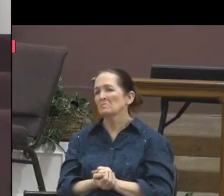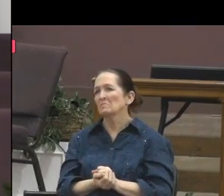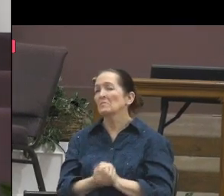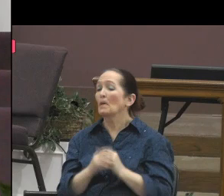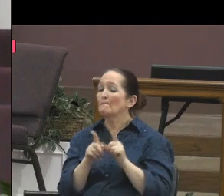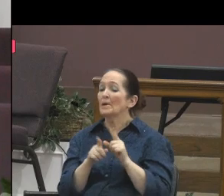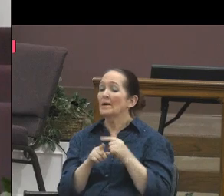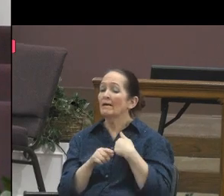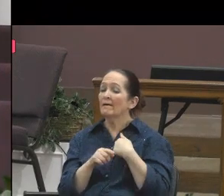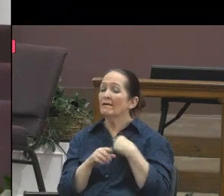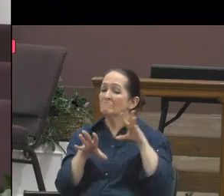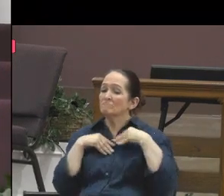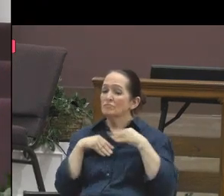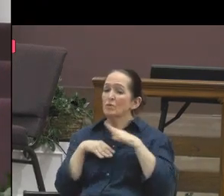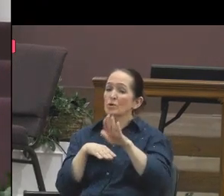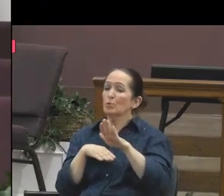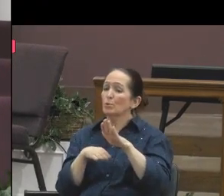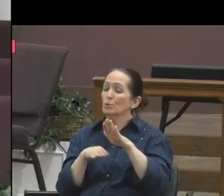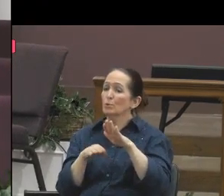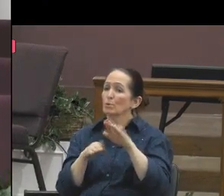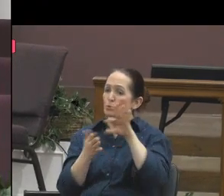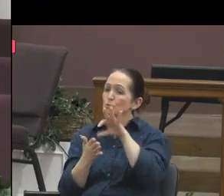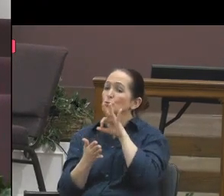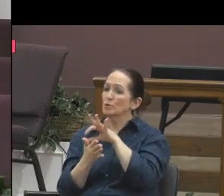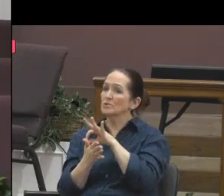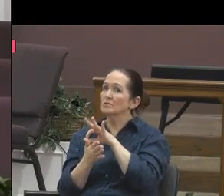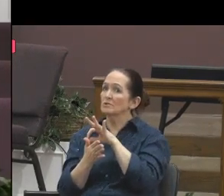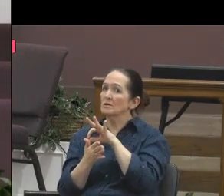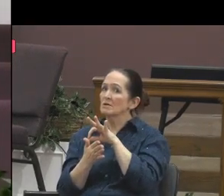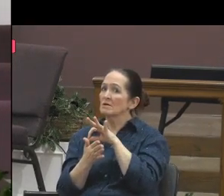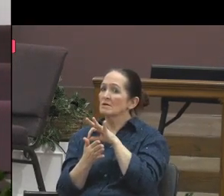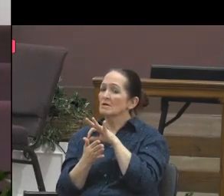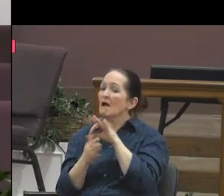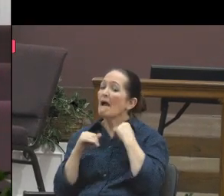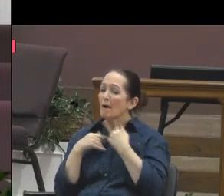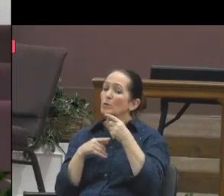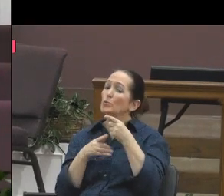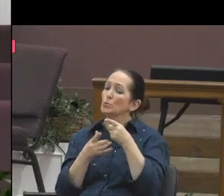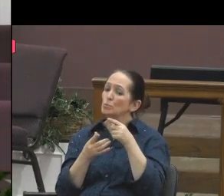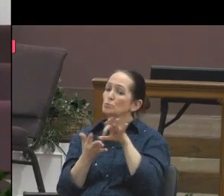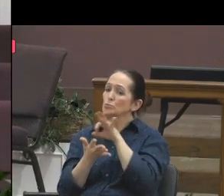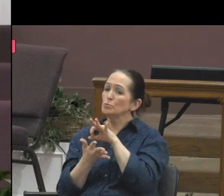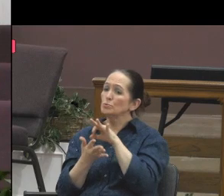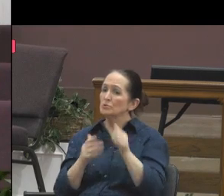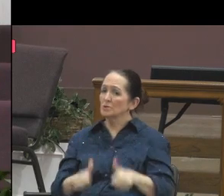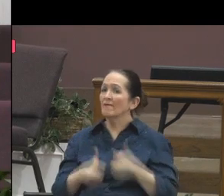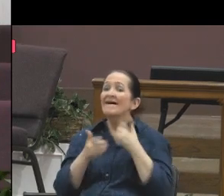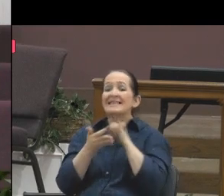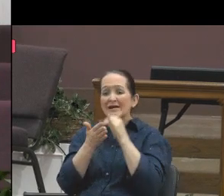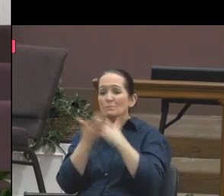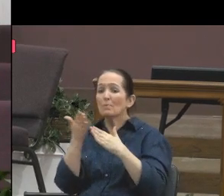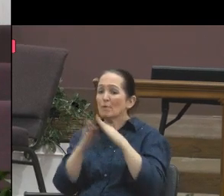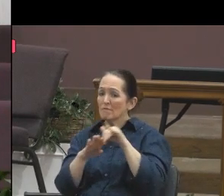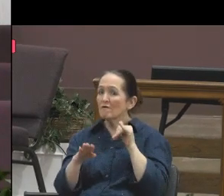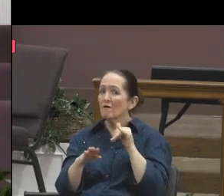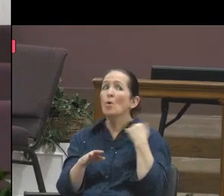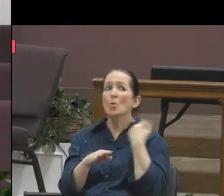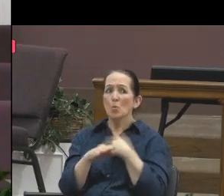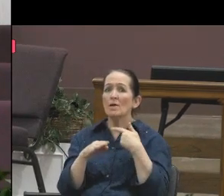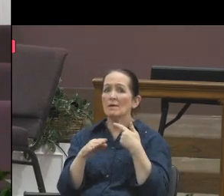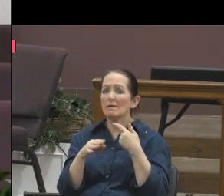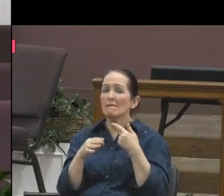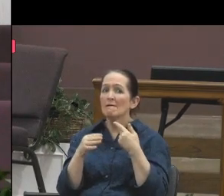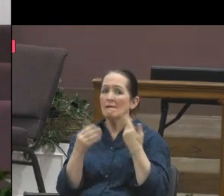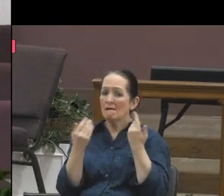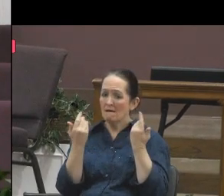But I tolerate your choice as to how you will choose to live. That's part of the calling that we have been